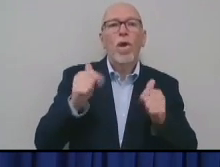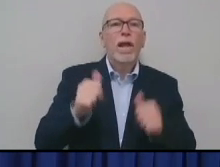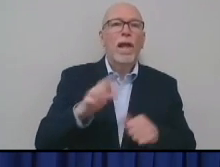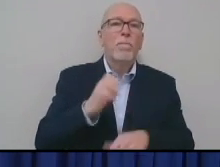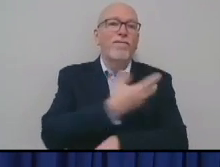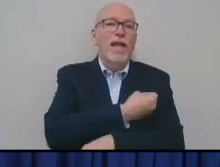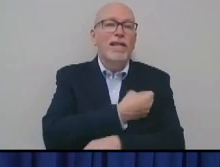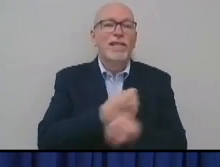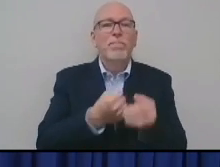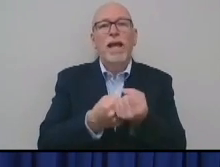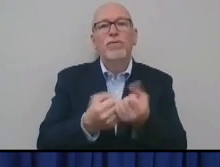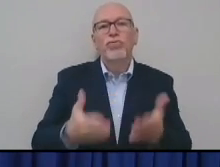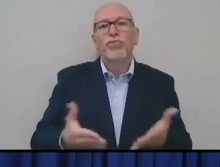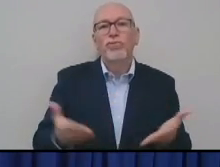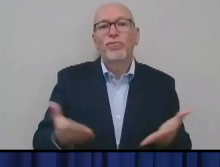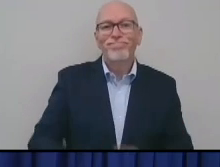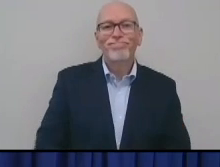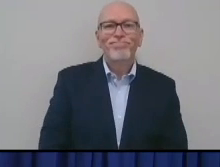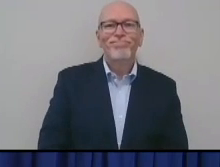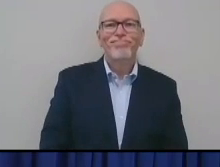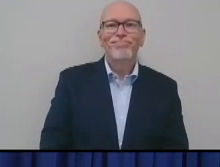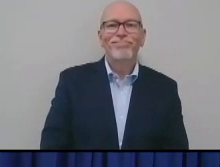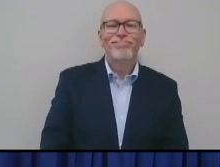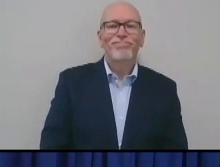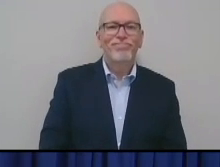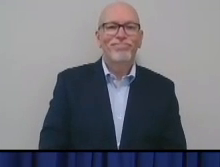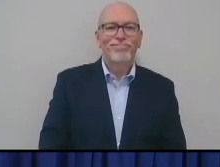Yep. Next question, Jenny?